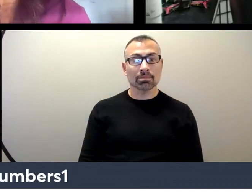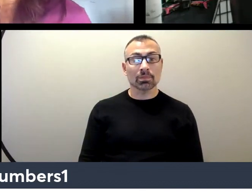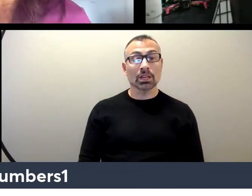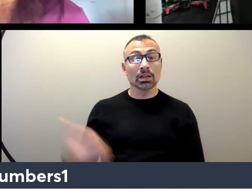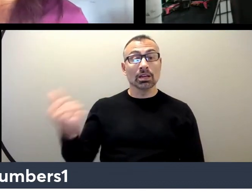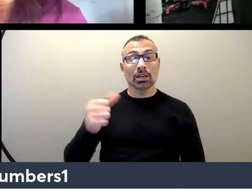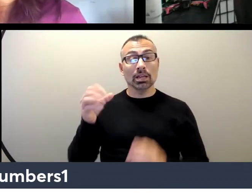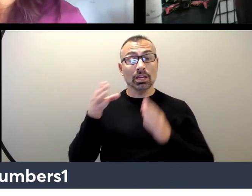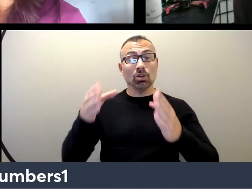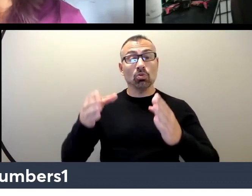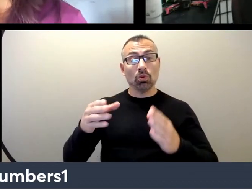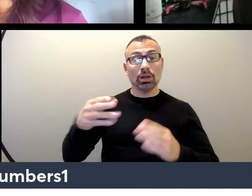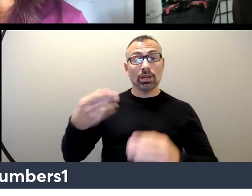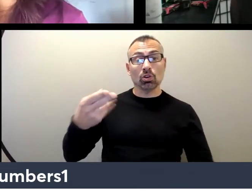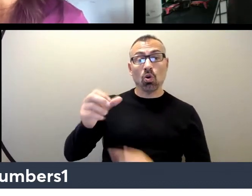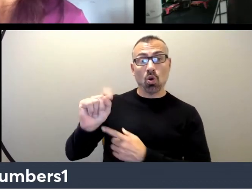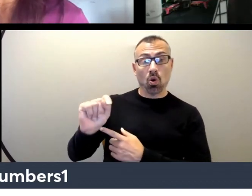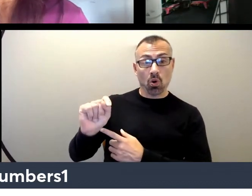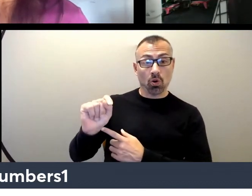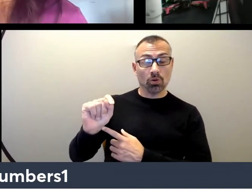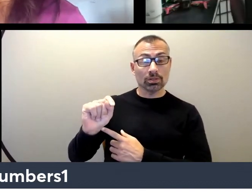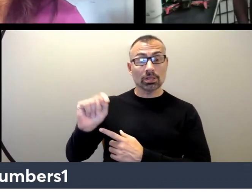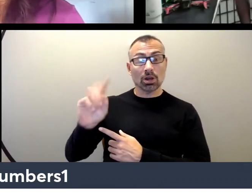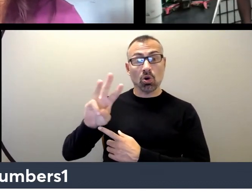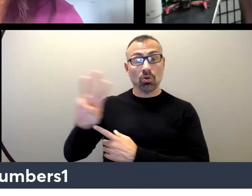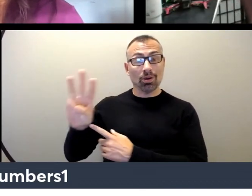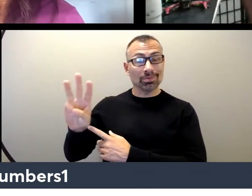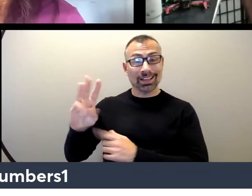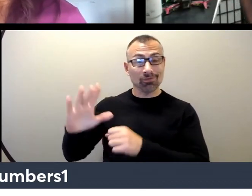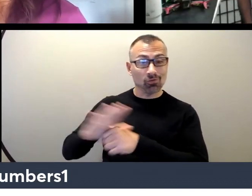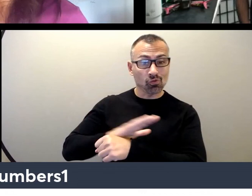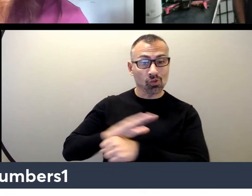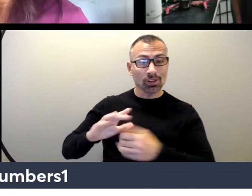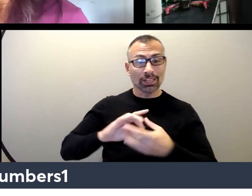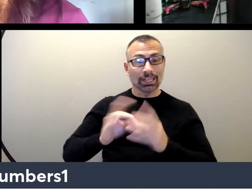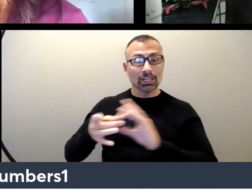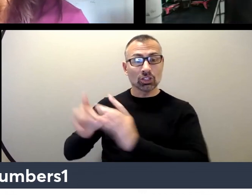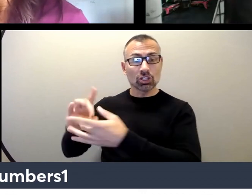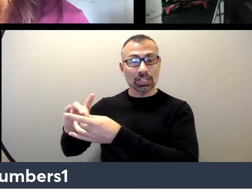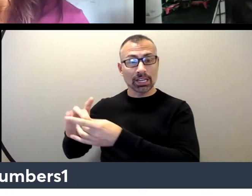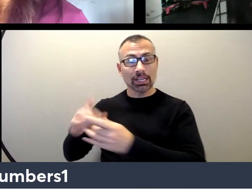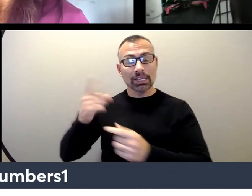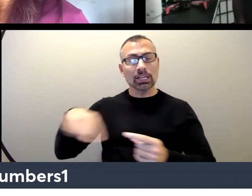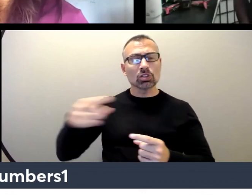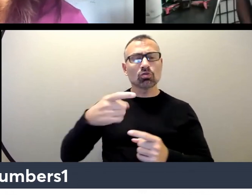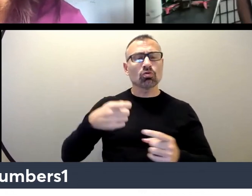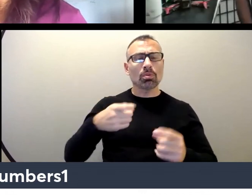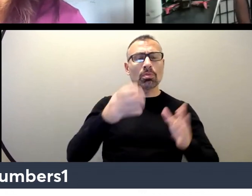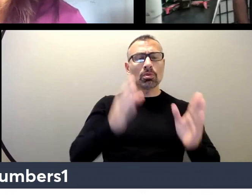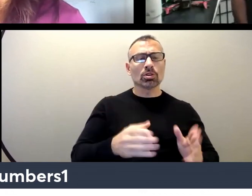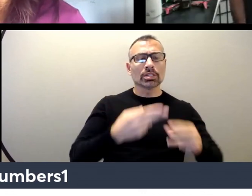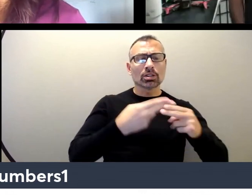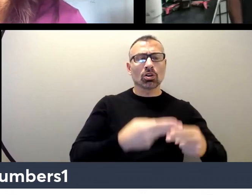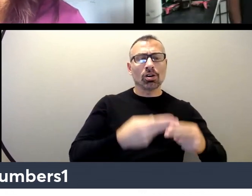entirely via a chain? From Freedom Numbers 1. Thanks for the question. Yeah, we're actually seeing a